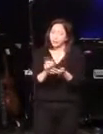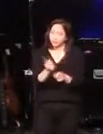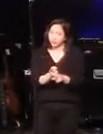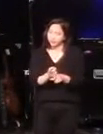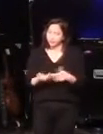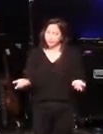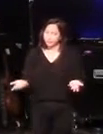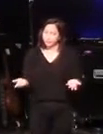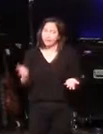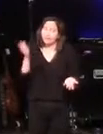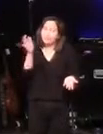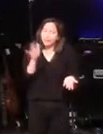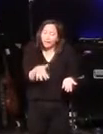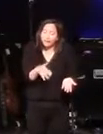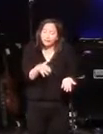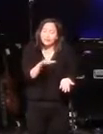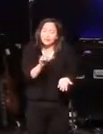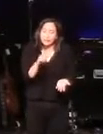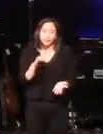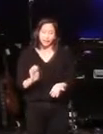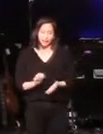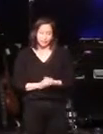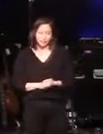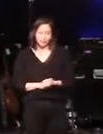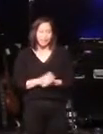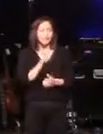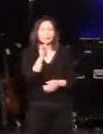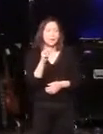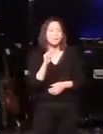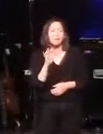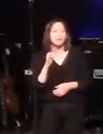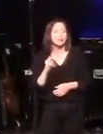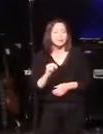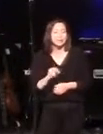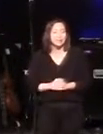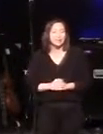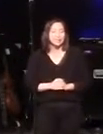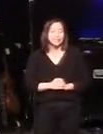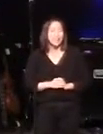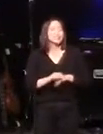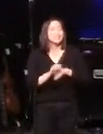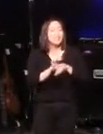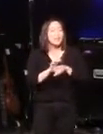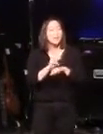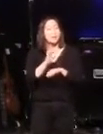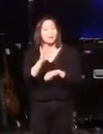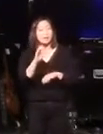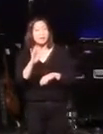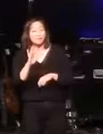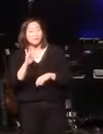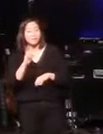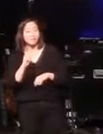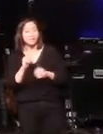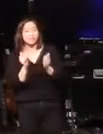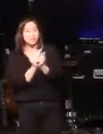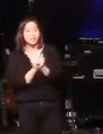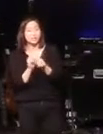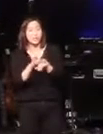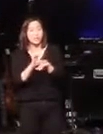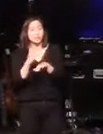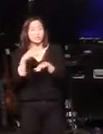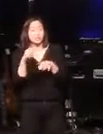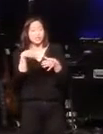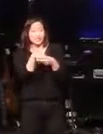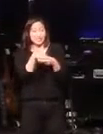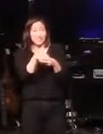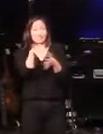It's cake. Don't lie to yourself. Chocolate muffin with chocolate chips in it is